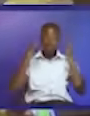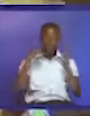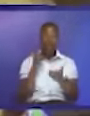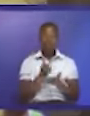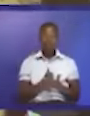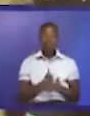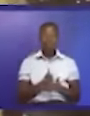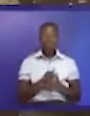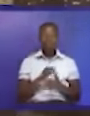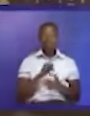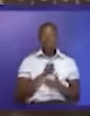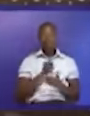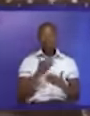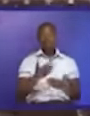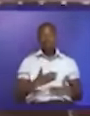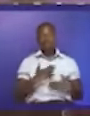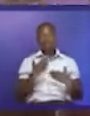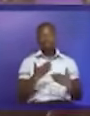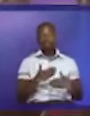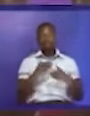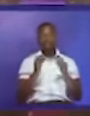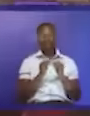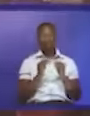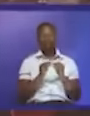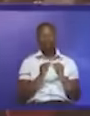I'm glad that I am